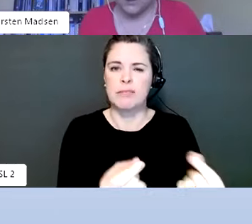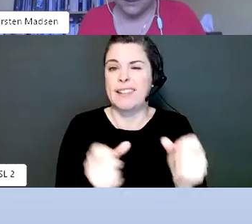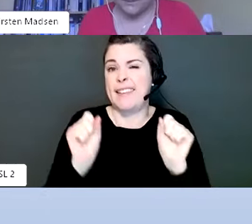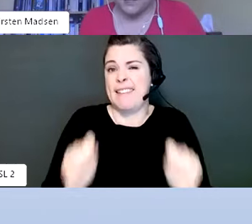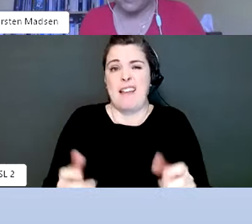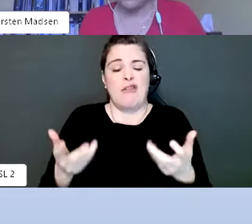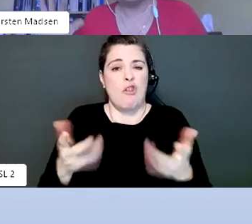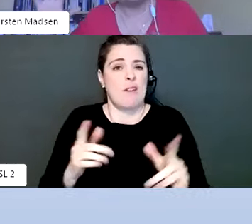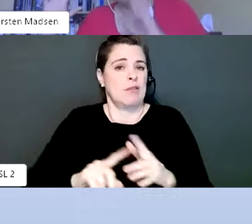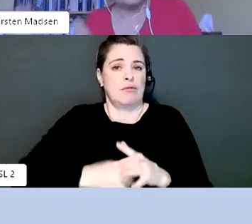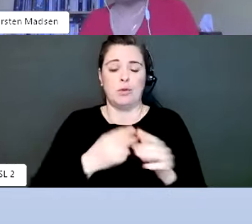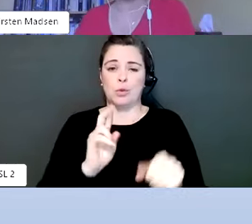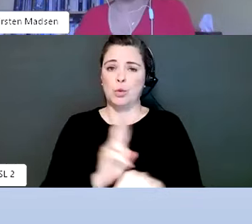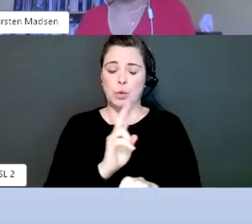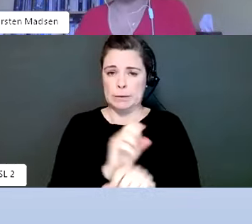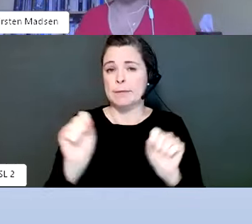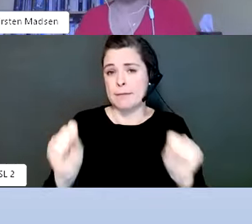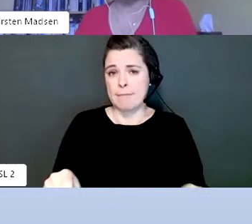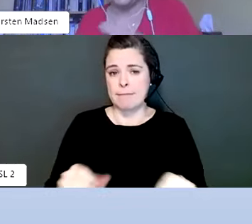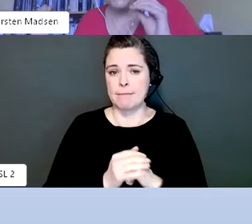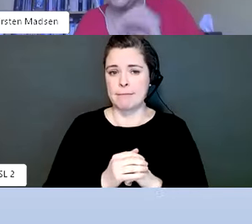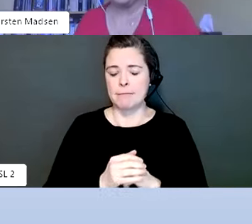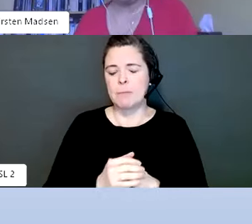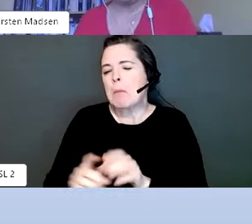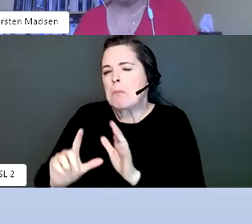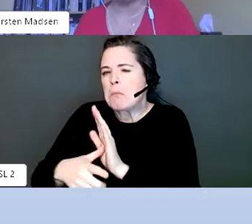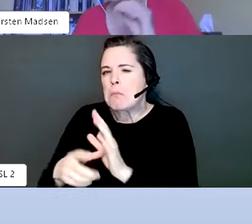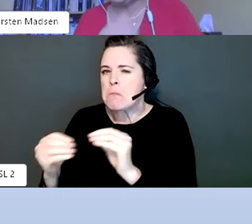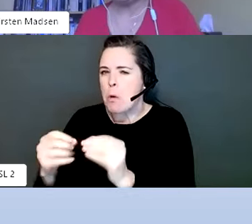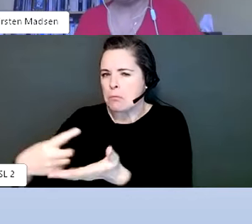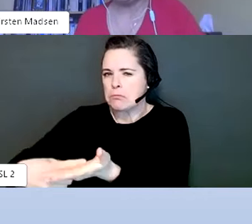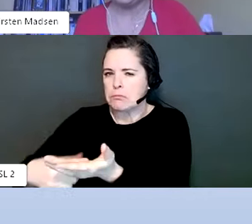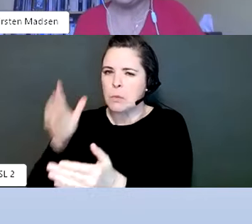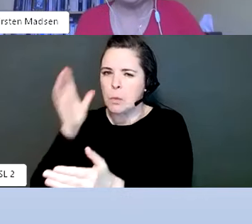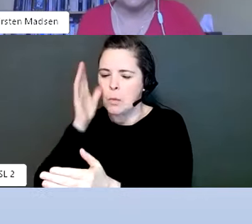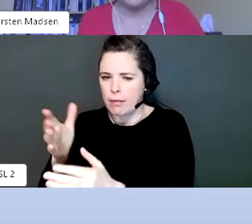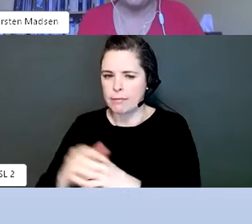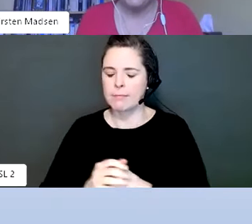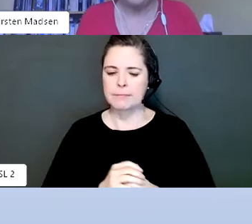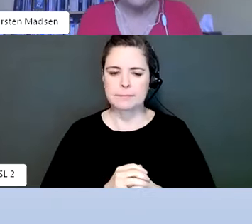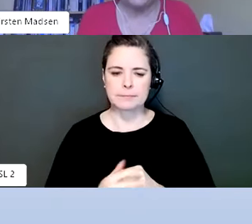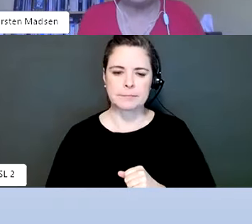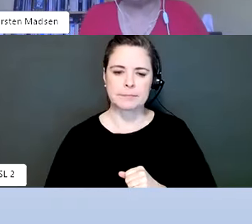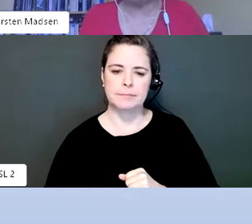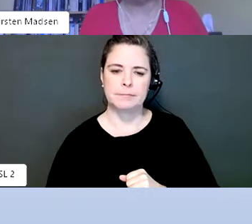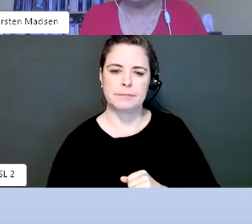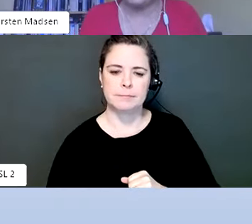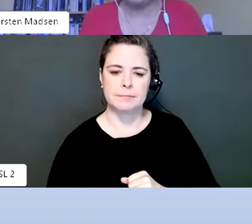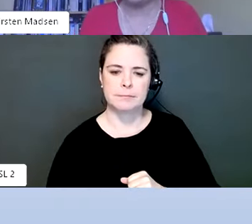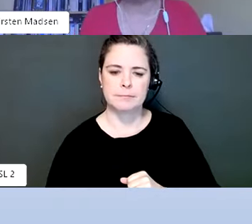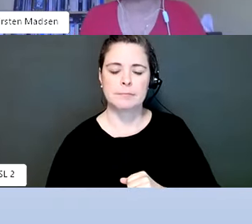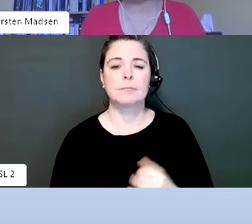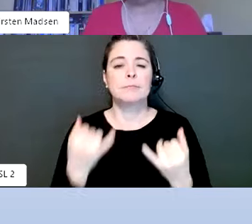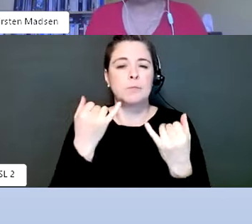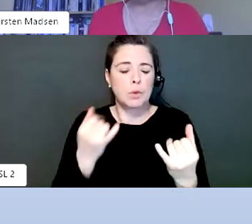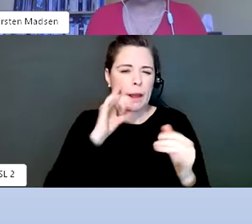engaging with the material. But that's for another conversation with regard to the toolkit and curriculum. What we're going to focus in on